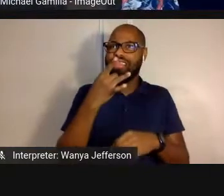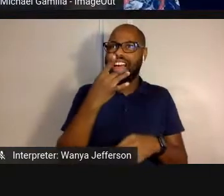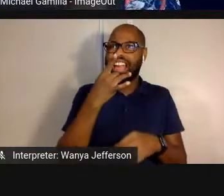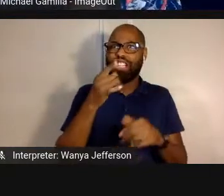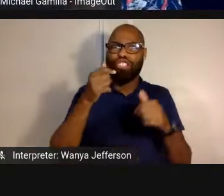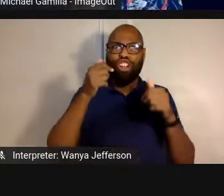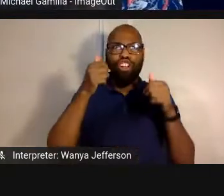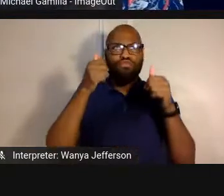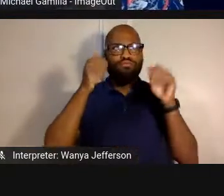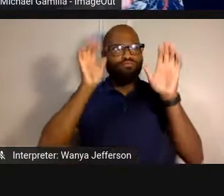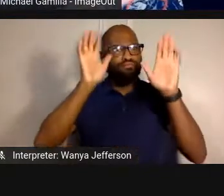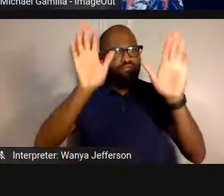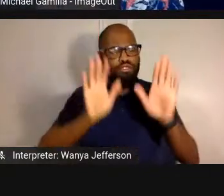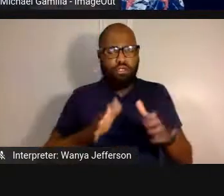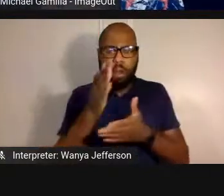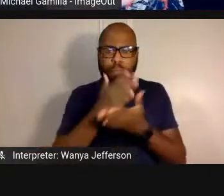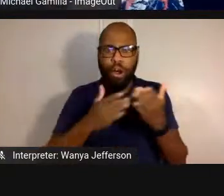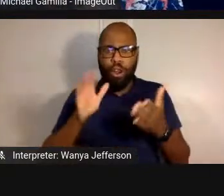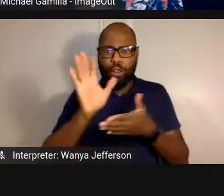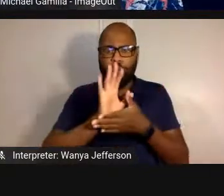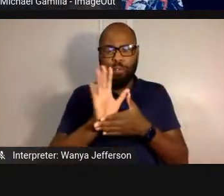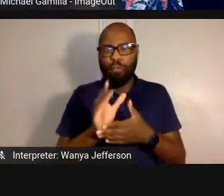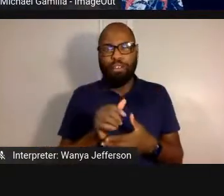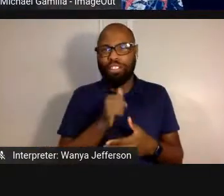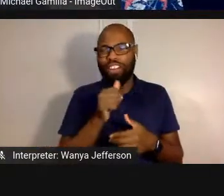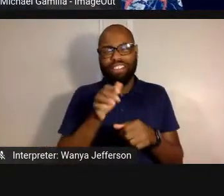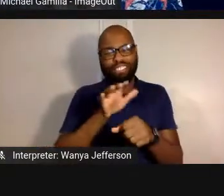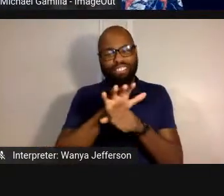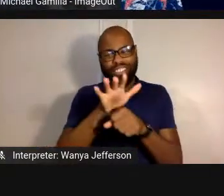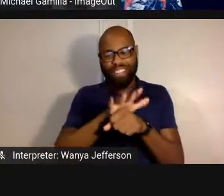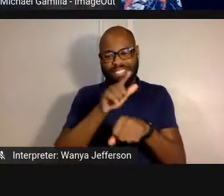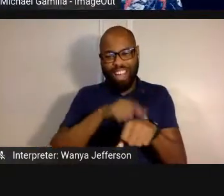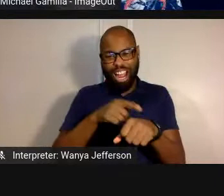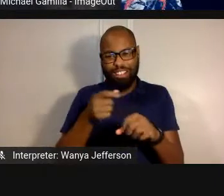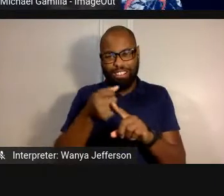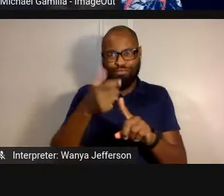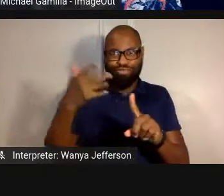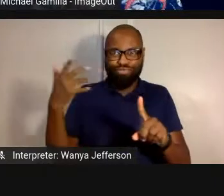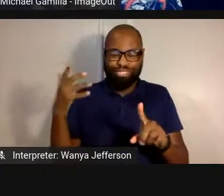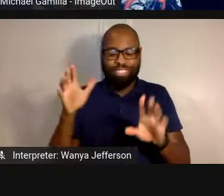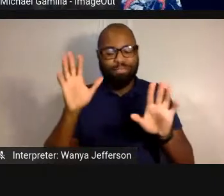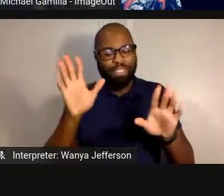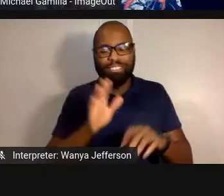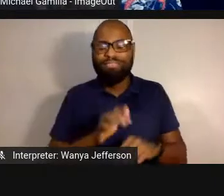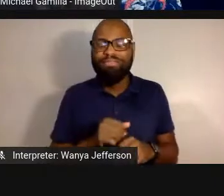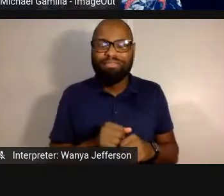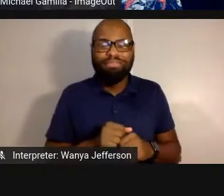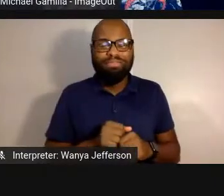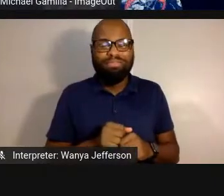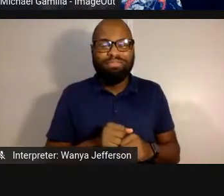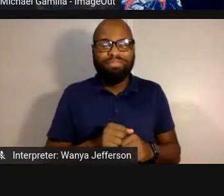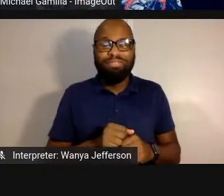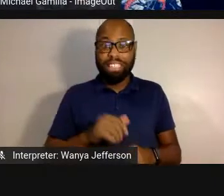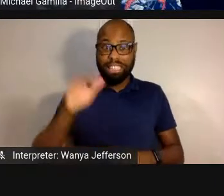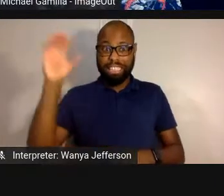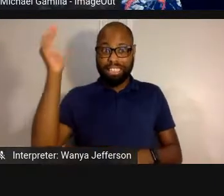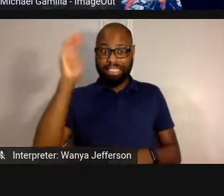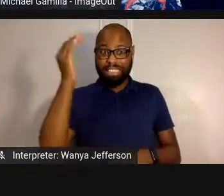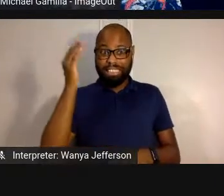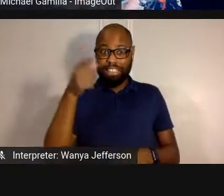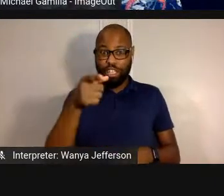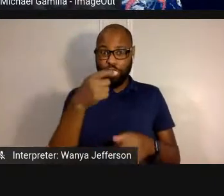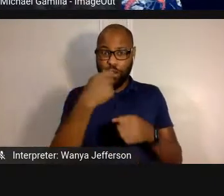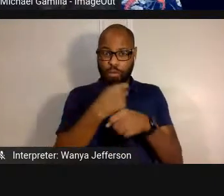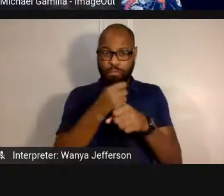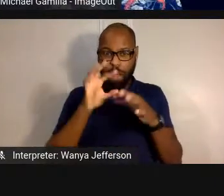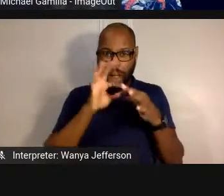now. So my takeaway is it seems like you created a bond, you know, making this movie,